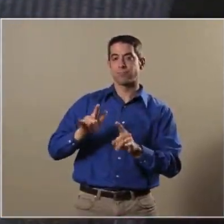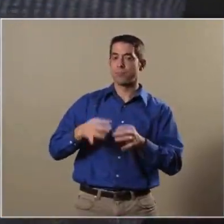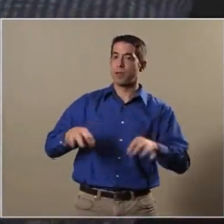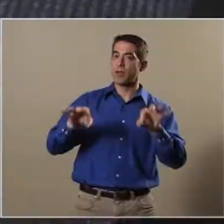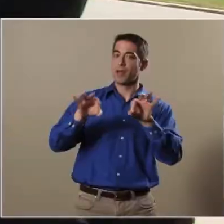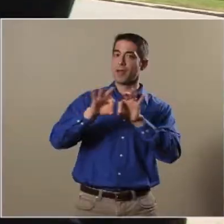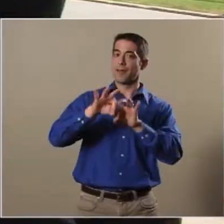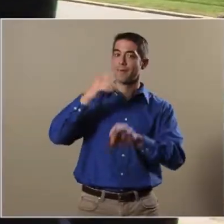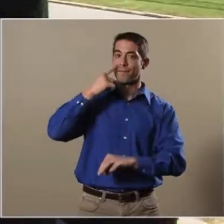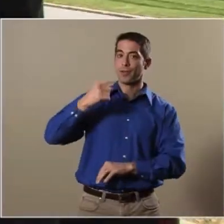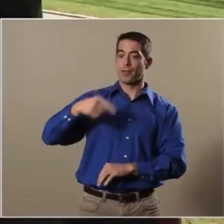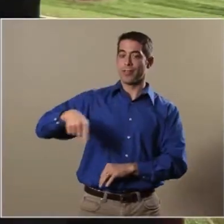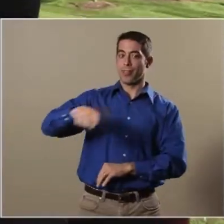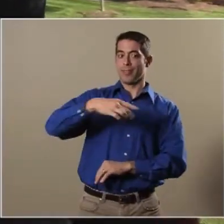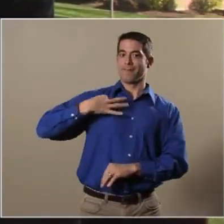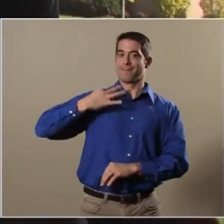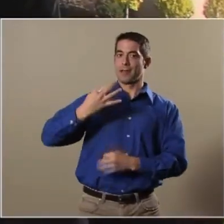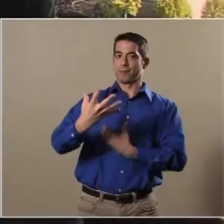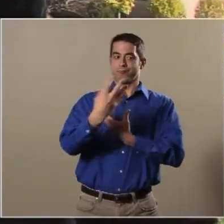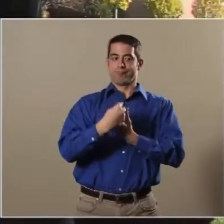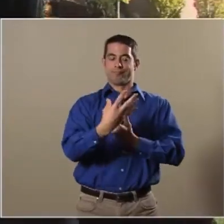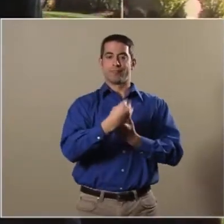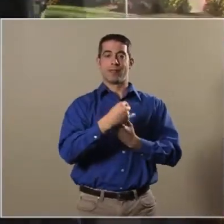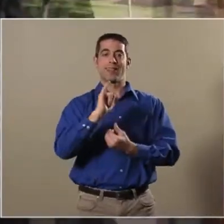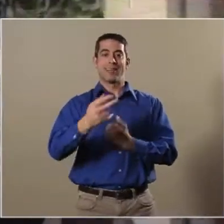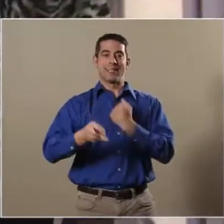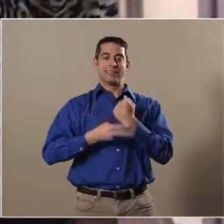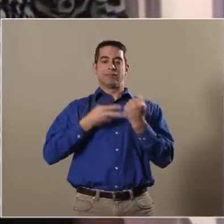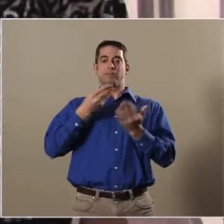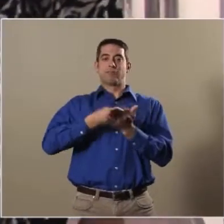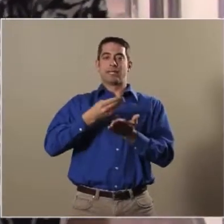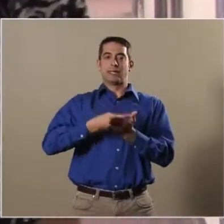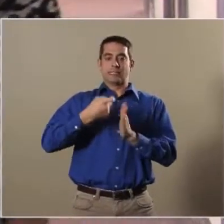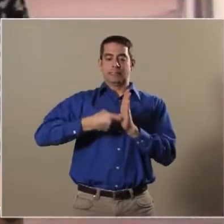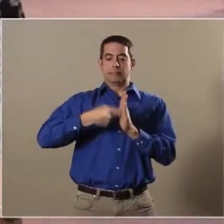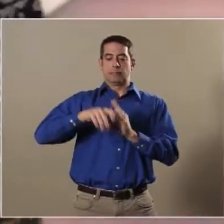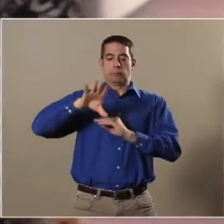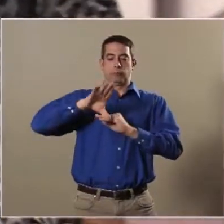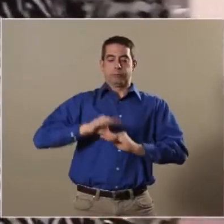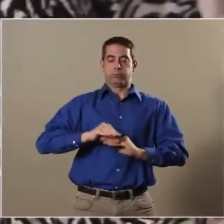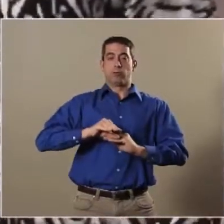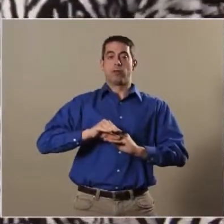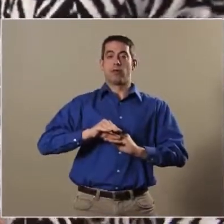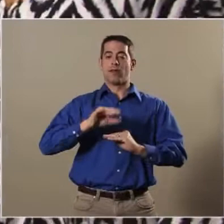down. That means more of our budget goes to people we serve. Volunteers have donated over